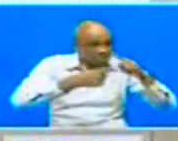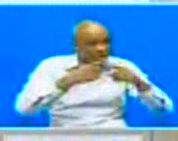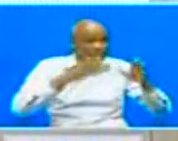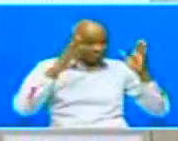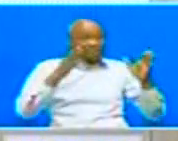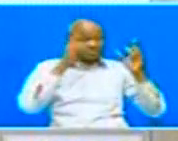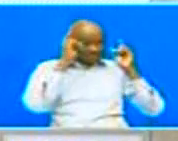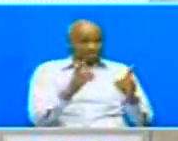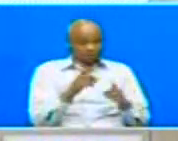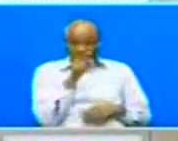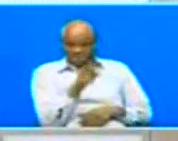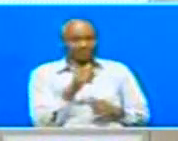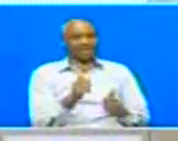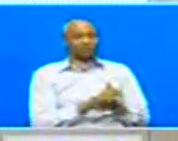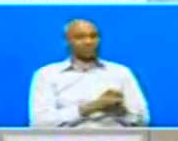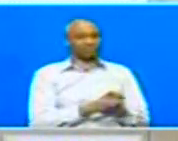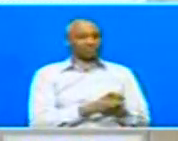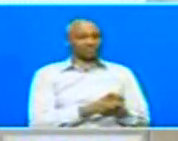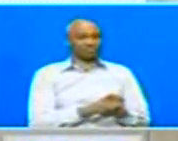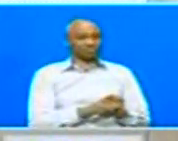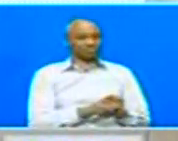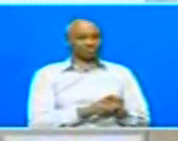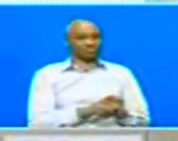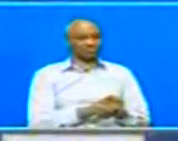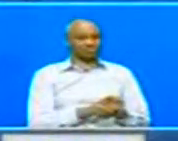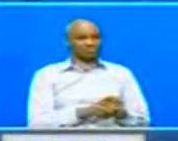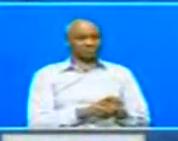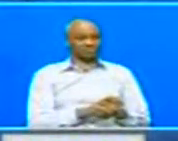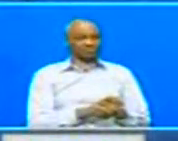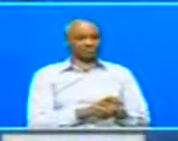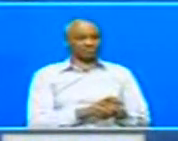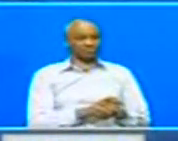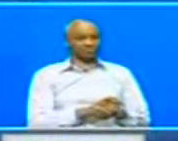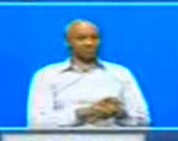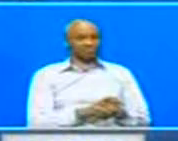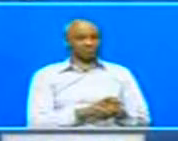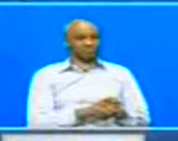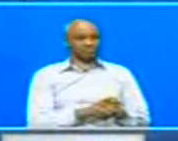major decision such as this has actually gone through the due process. I would like us to start.